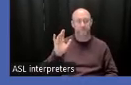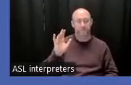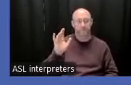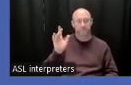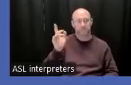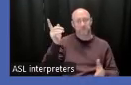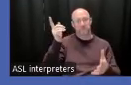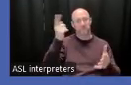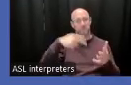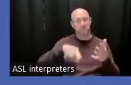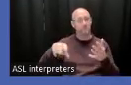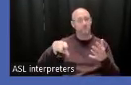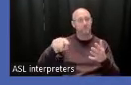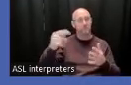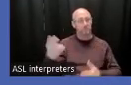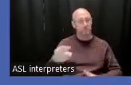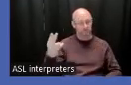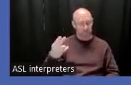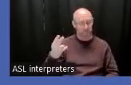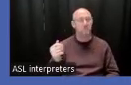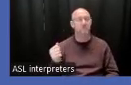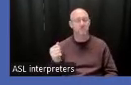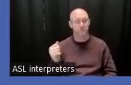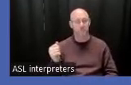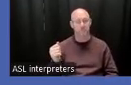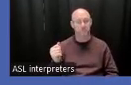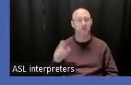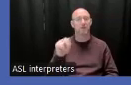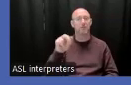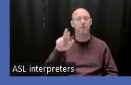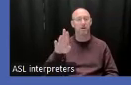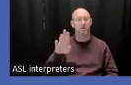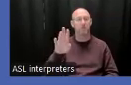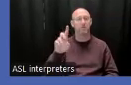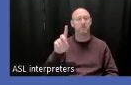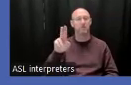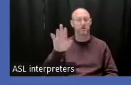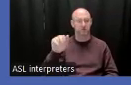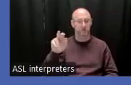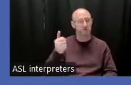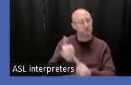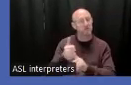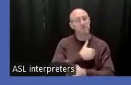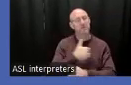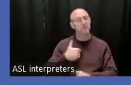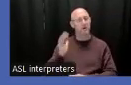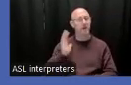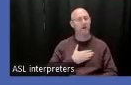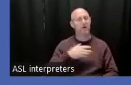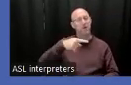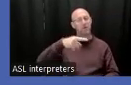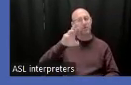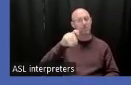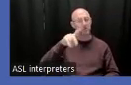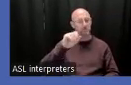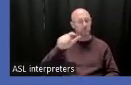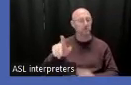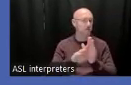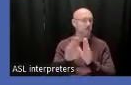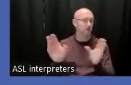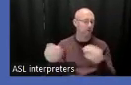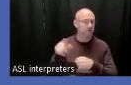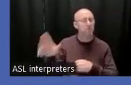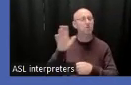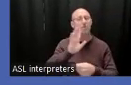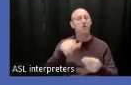from today, next Thursday. Barb Duncan, who is also a member of our Proposal Development Office, is going to be talking